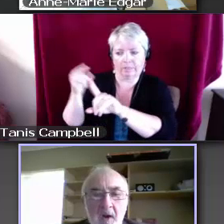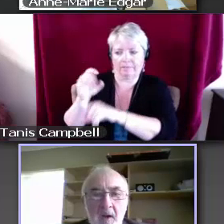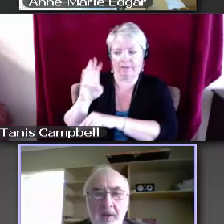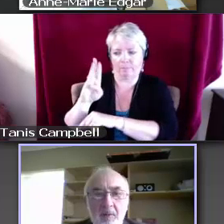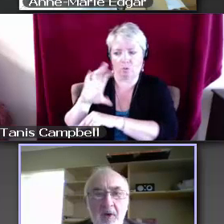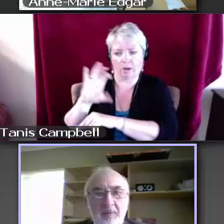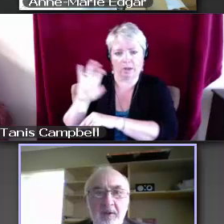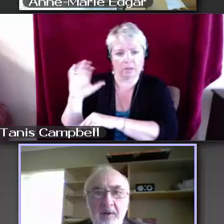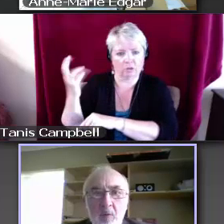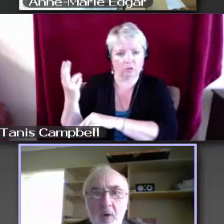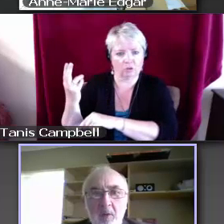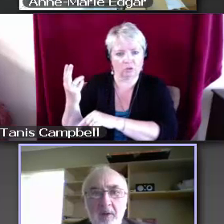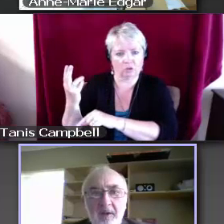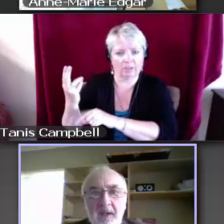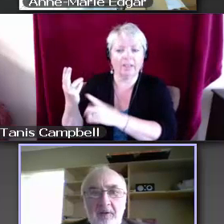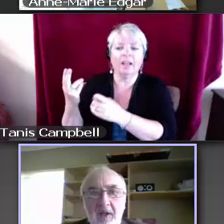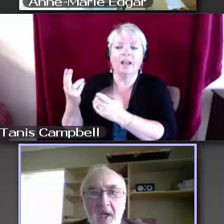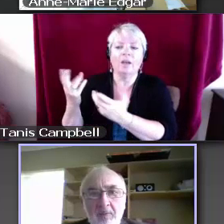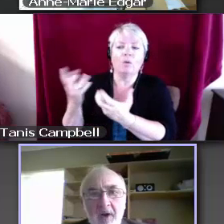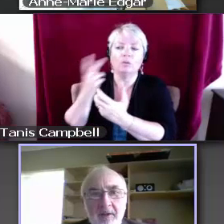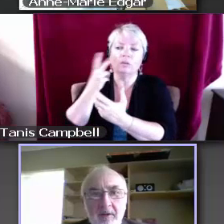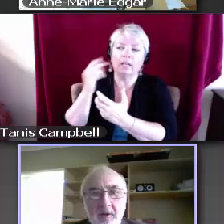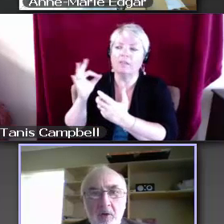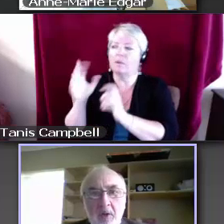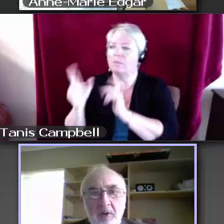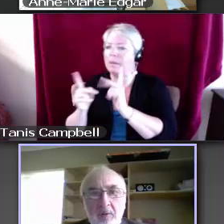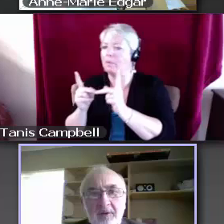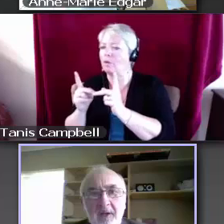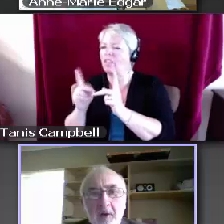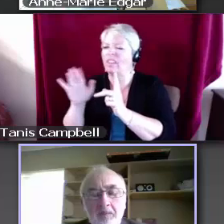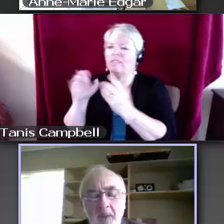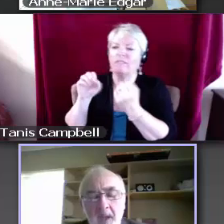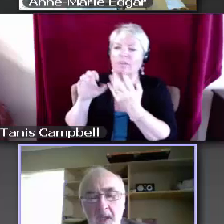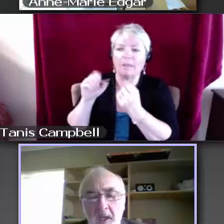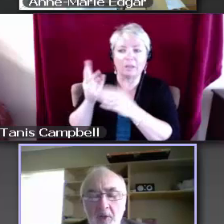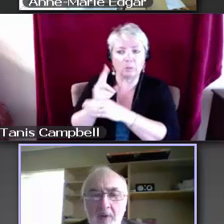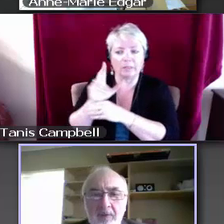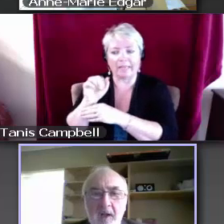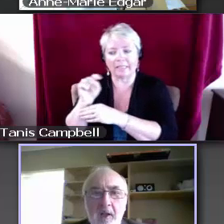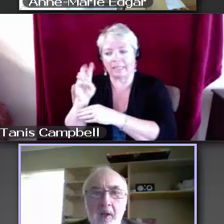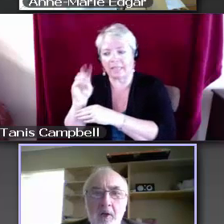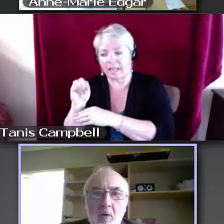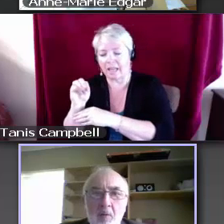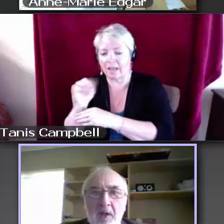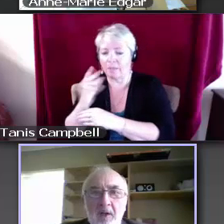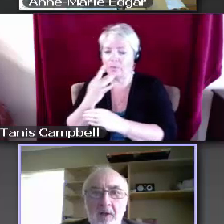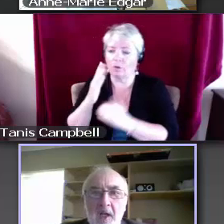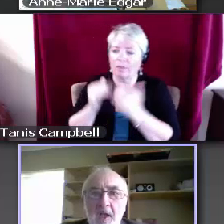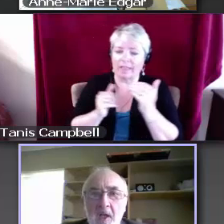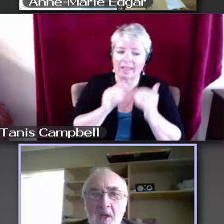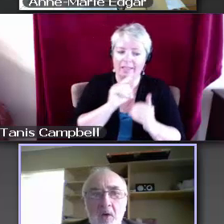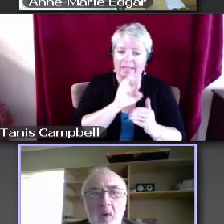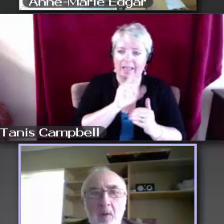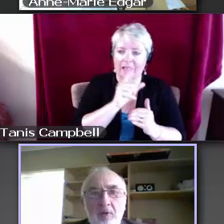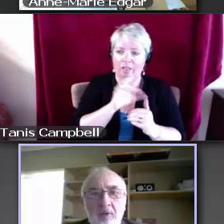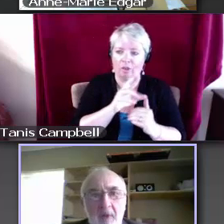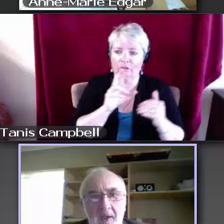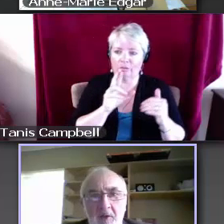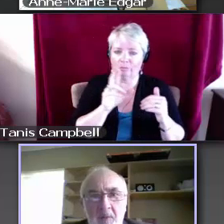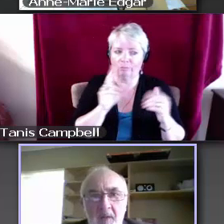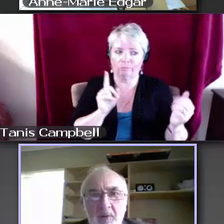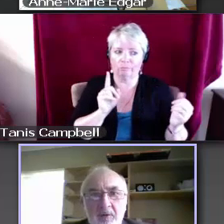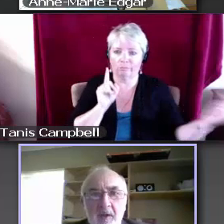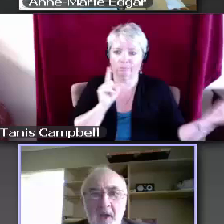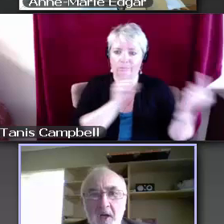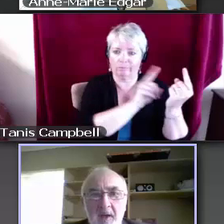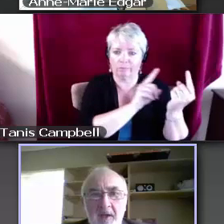enjoy the prospect of working with an ATM rather than going to a teller. And quite frankly, on our opening day, we were